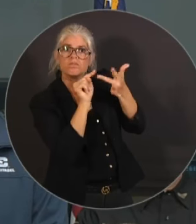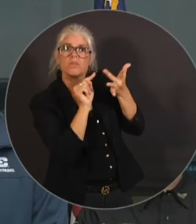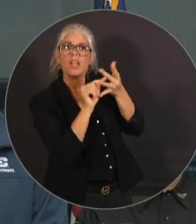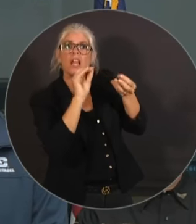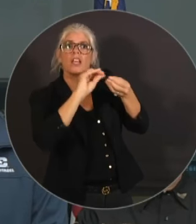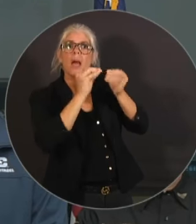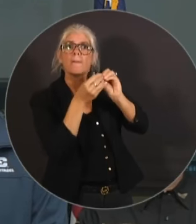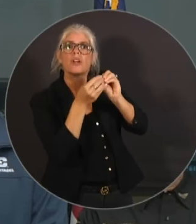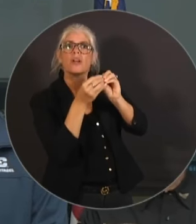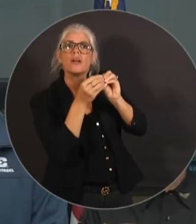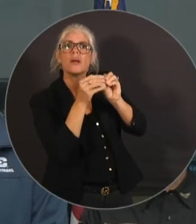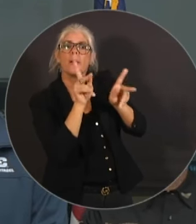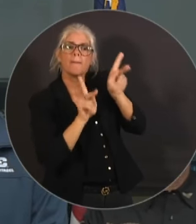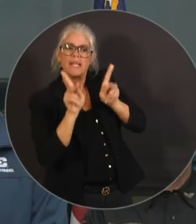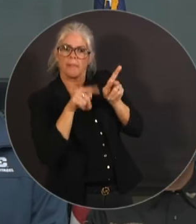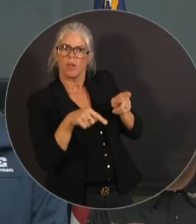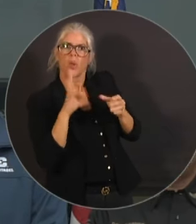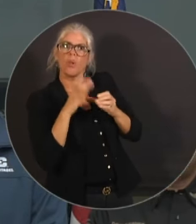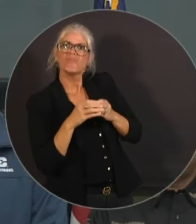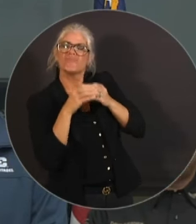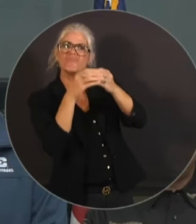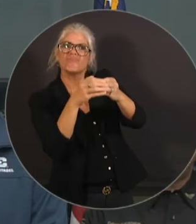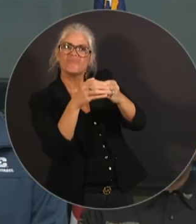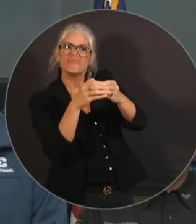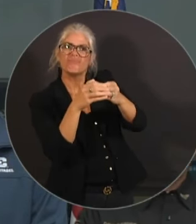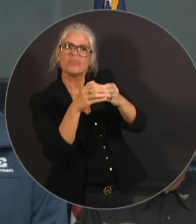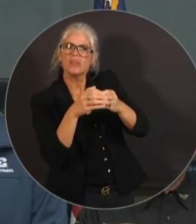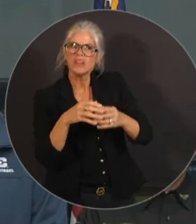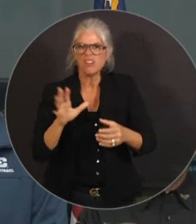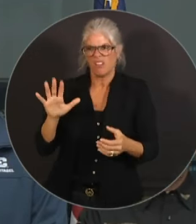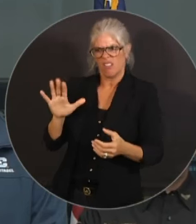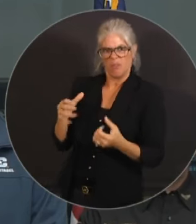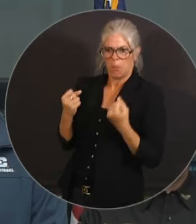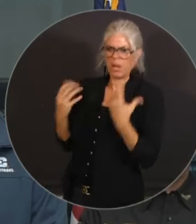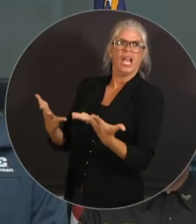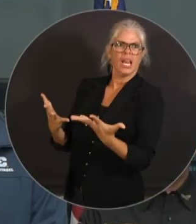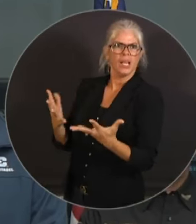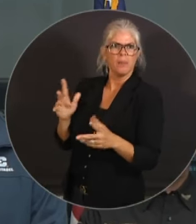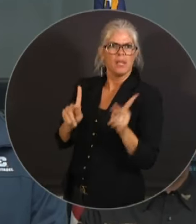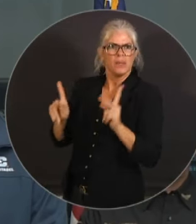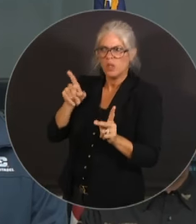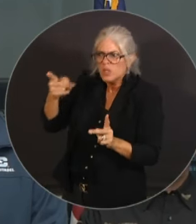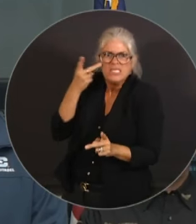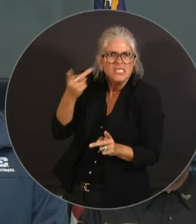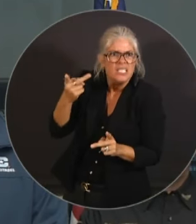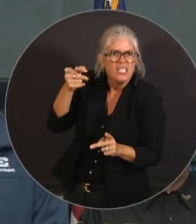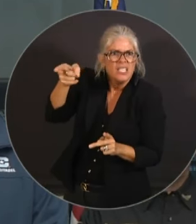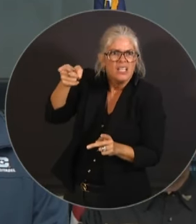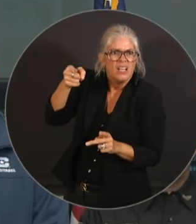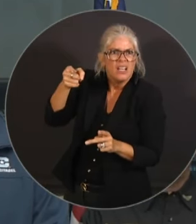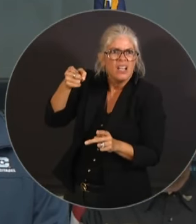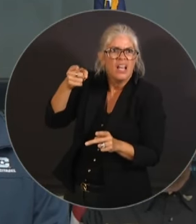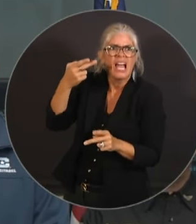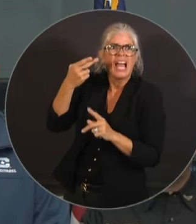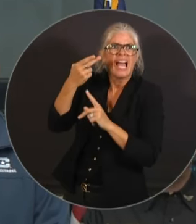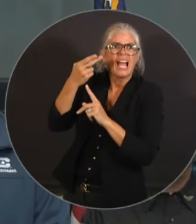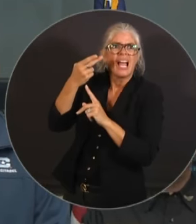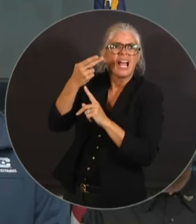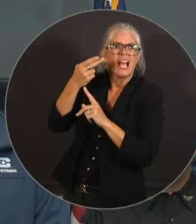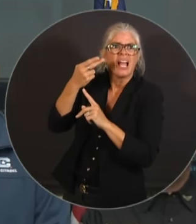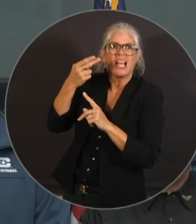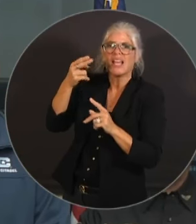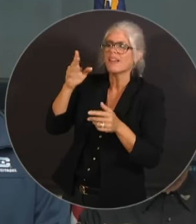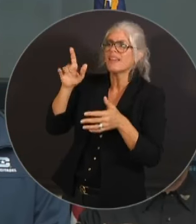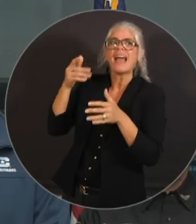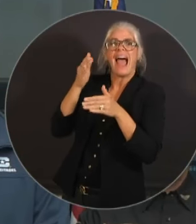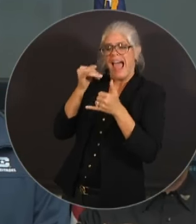of the area of harm's way. It's a lot. I think that what you've seen is on the heels of Helene, a lot of people I think are like, well, you know what,